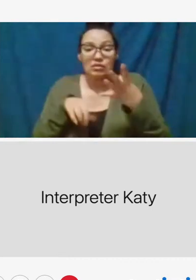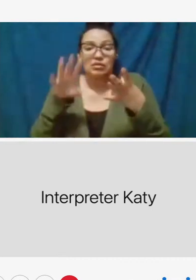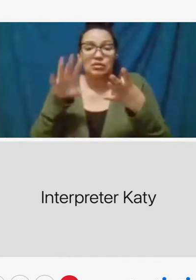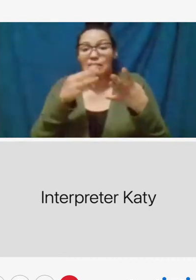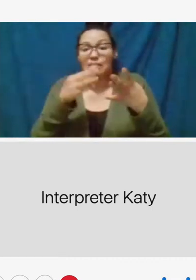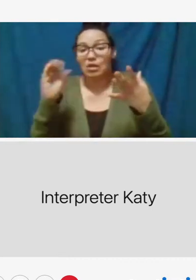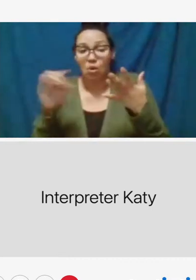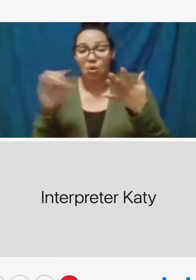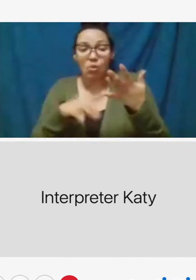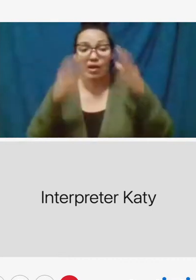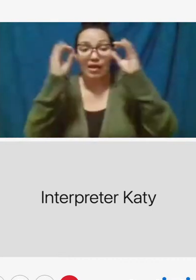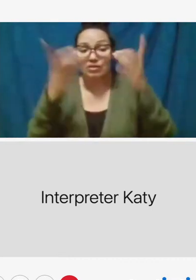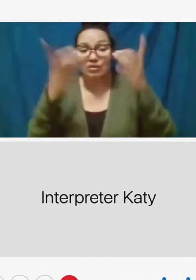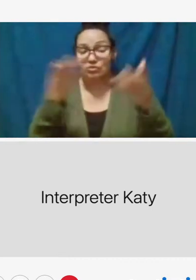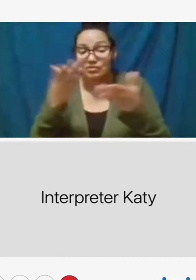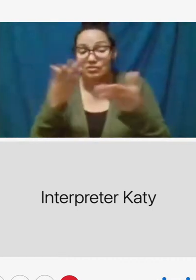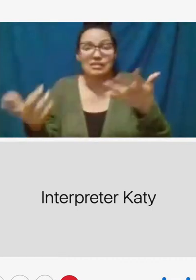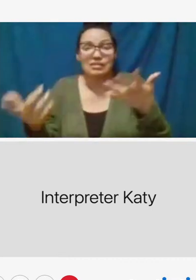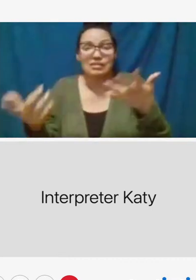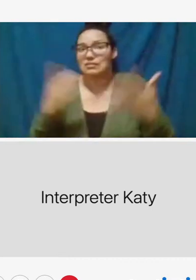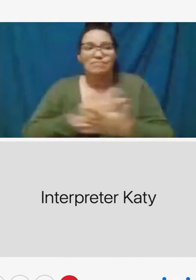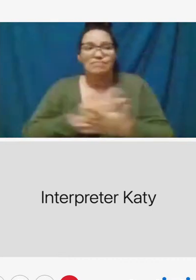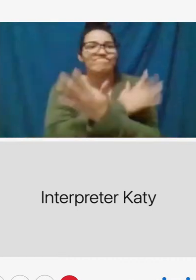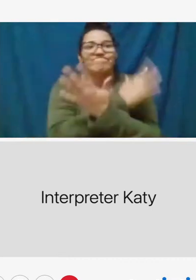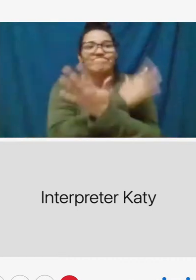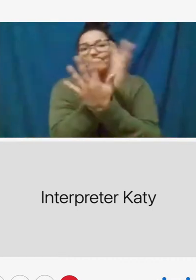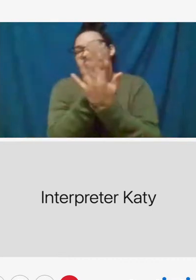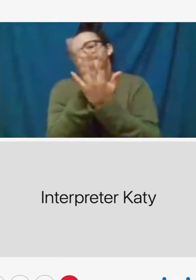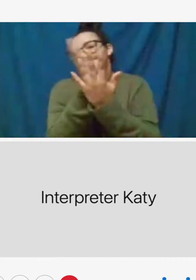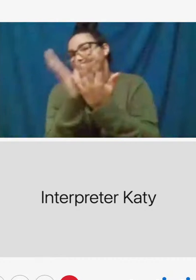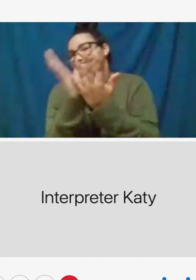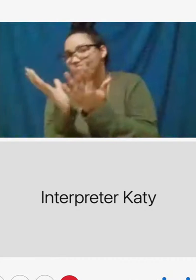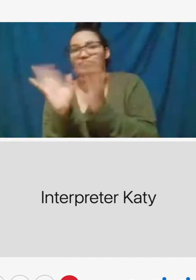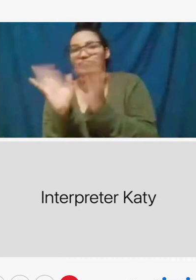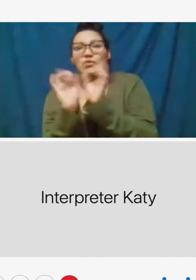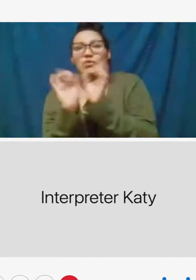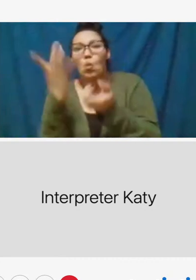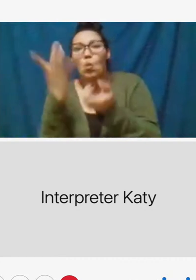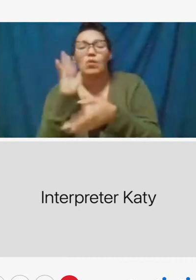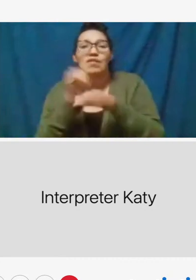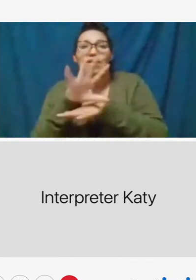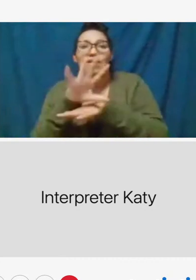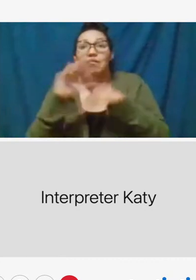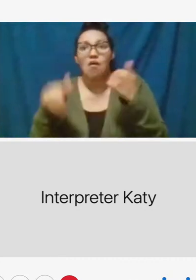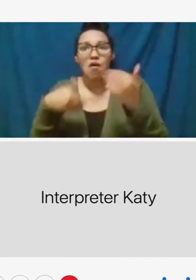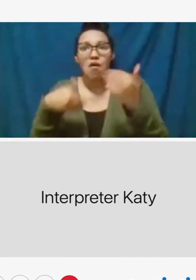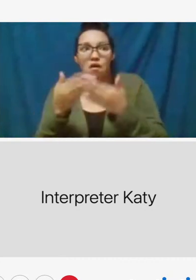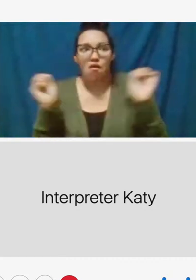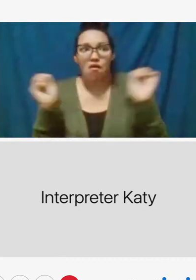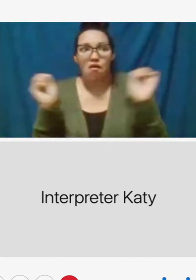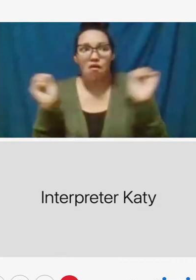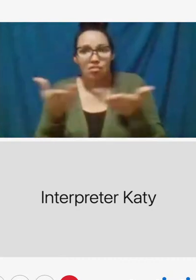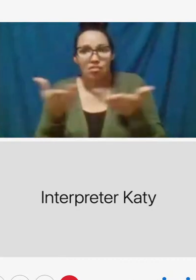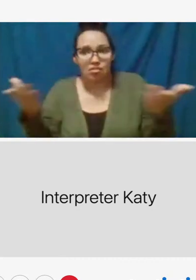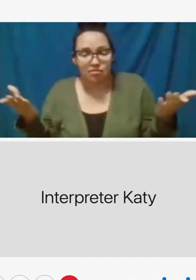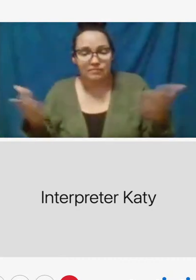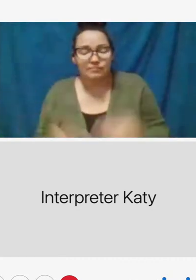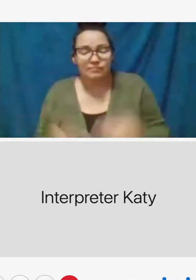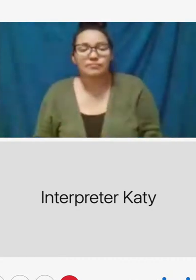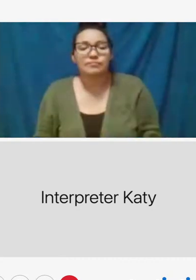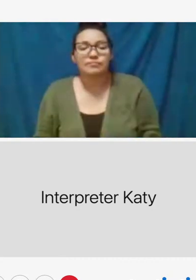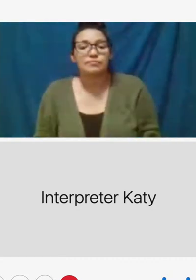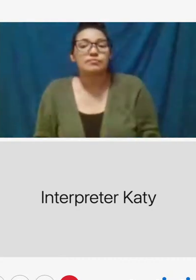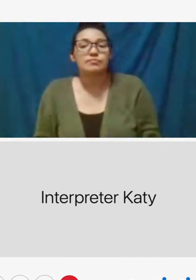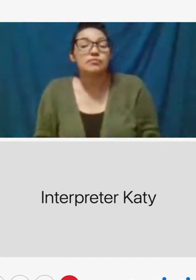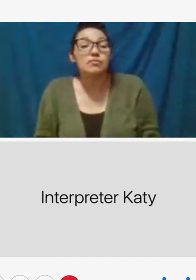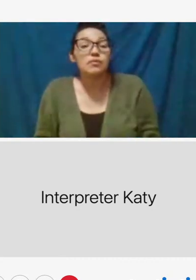across the district because it will affect all of us next slide please so in terms of meeting our